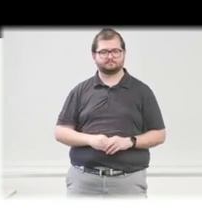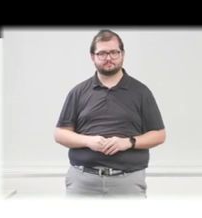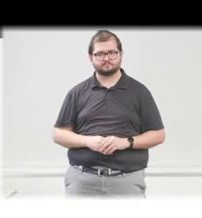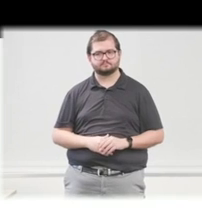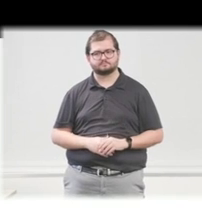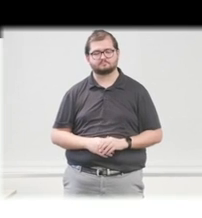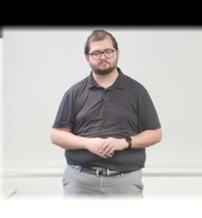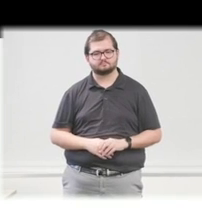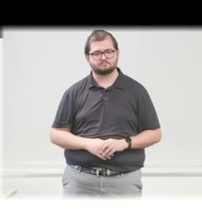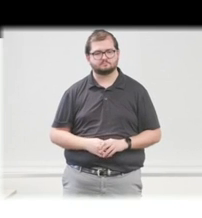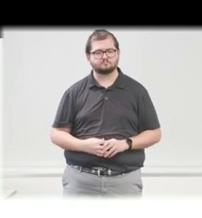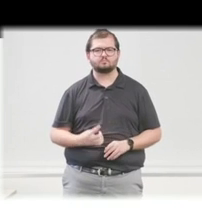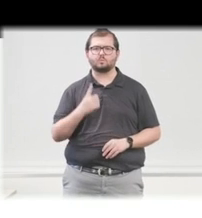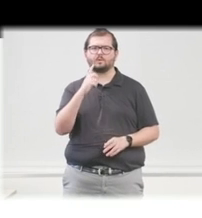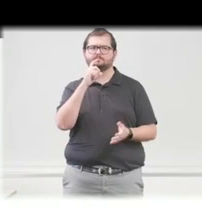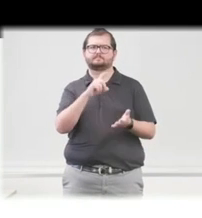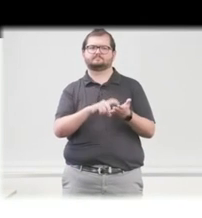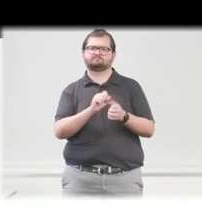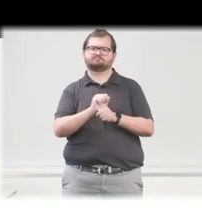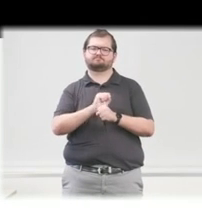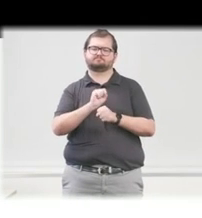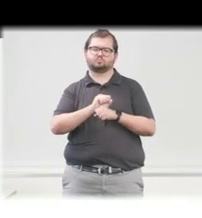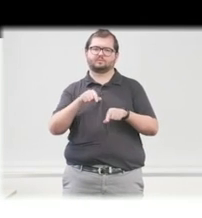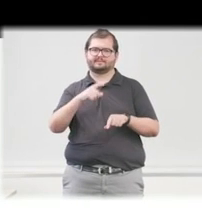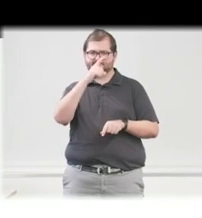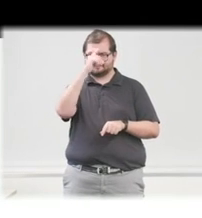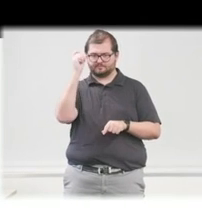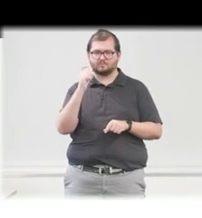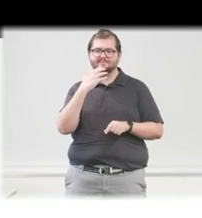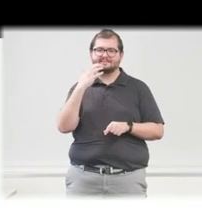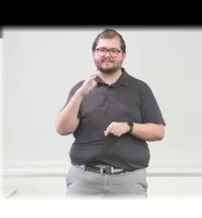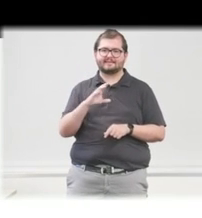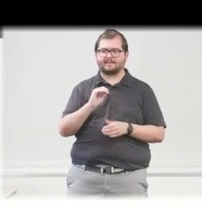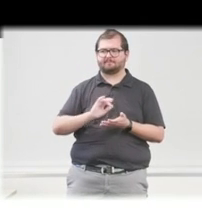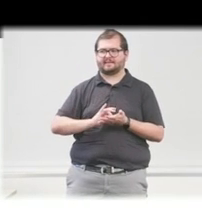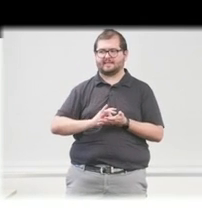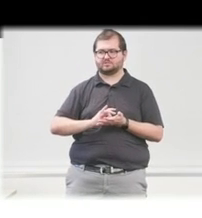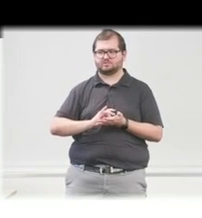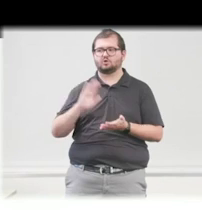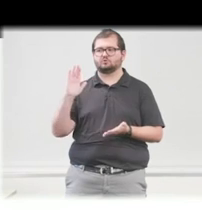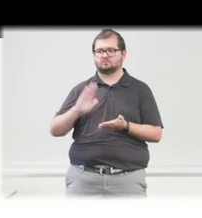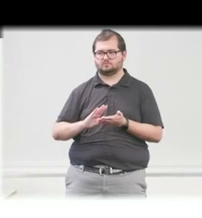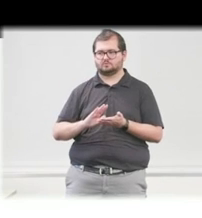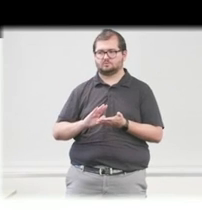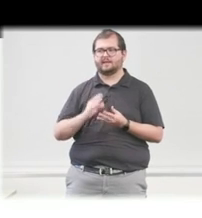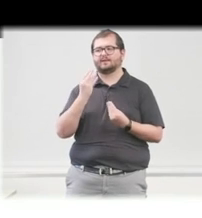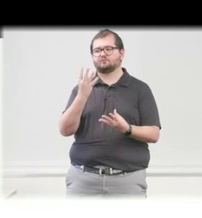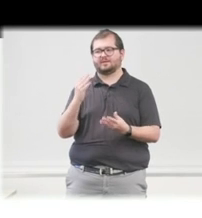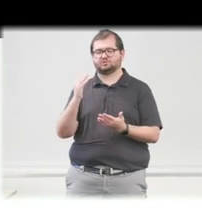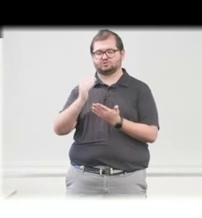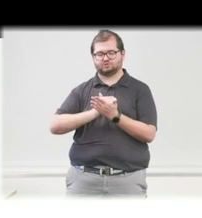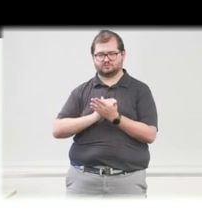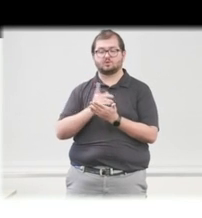worked on this summer is a heat and medication information sheet for healthcare providers. So we worked with the Poison Control